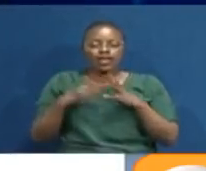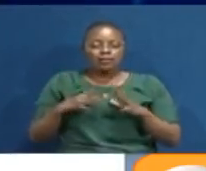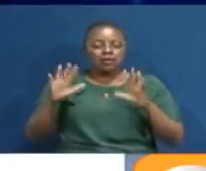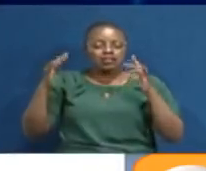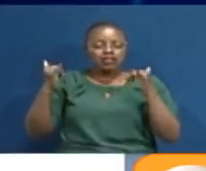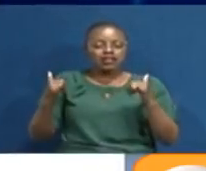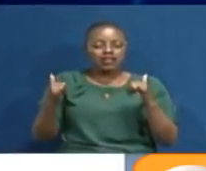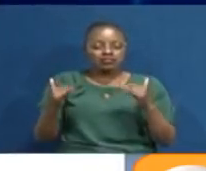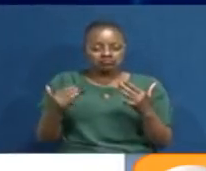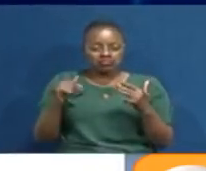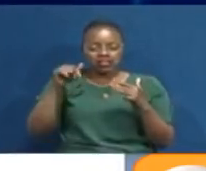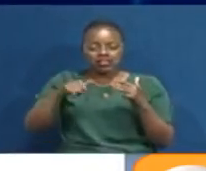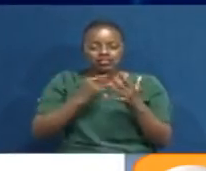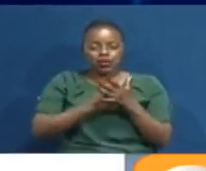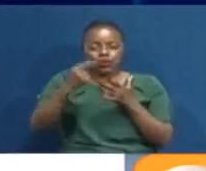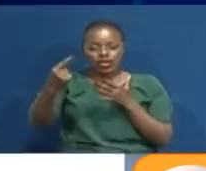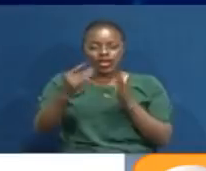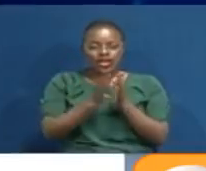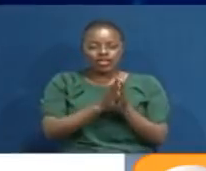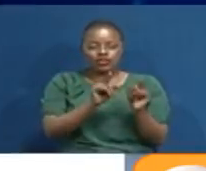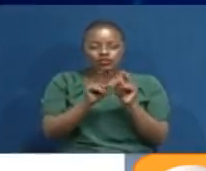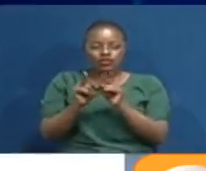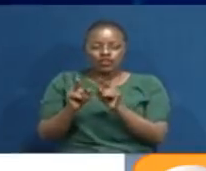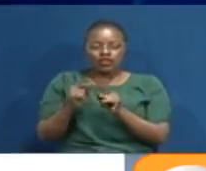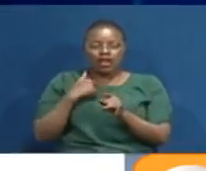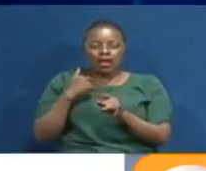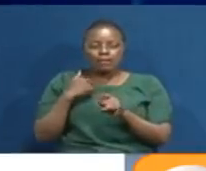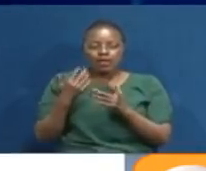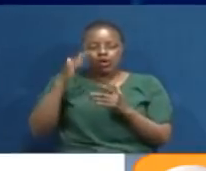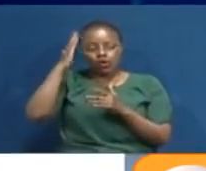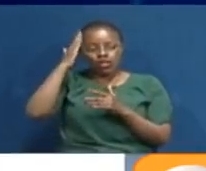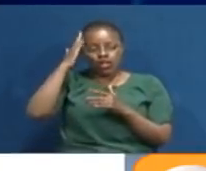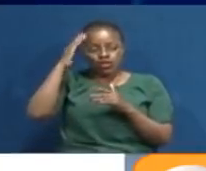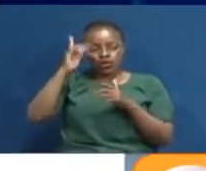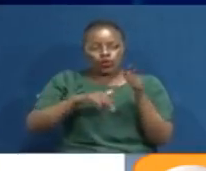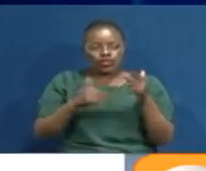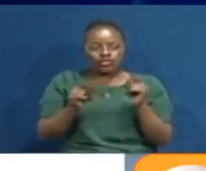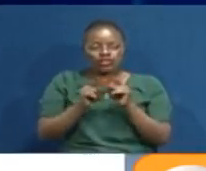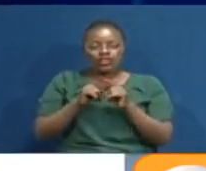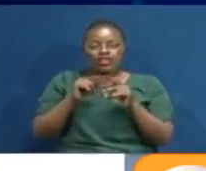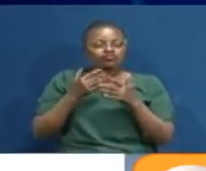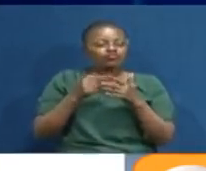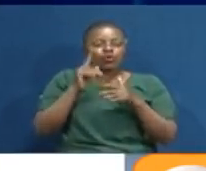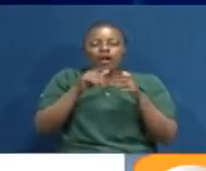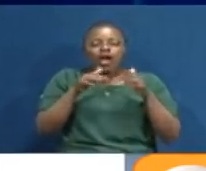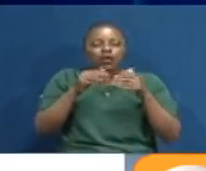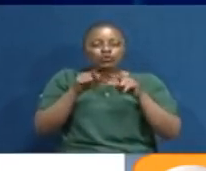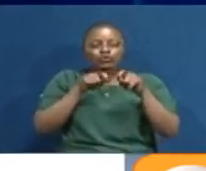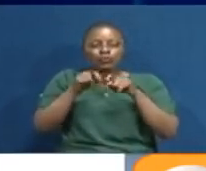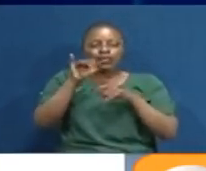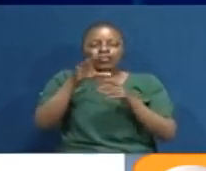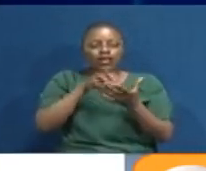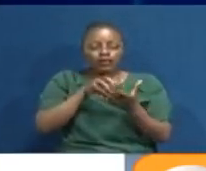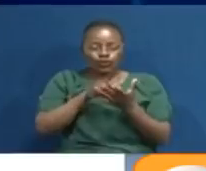World Hypertension Day this week. And of course, just getting to know what the causes are and how to manage this